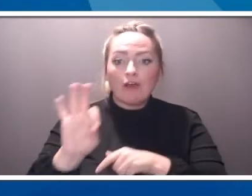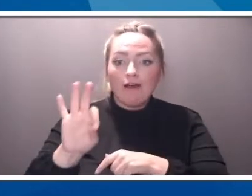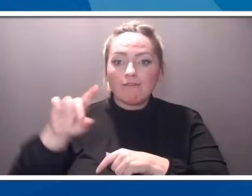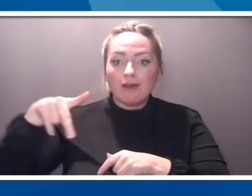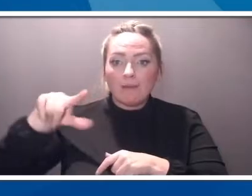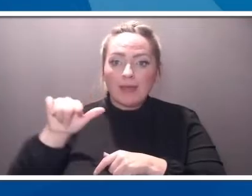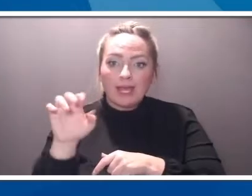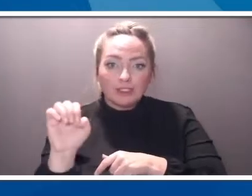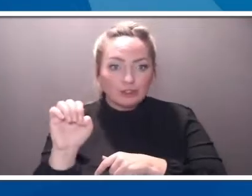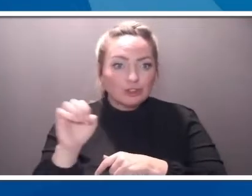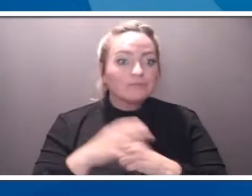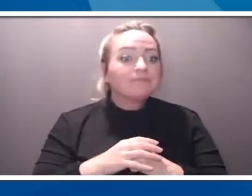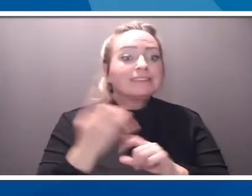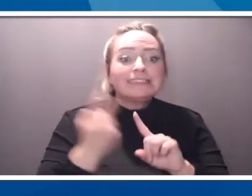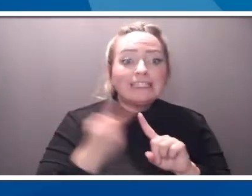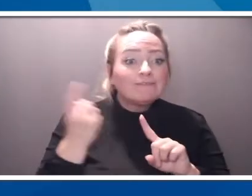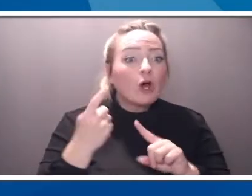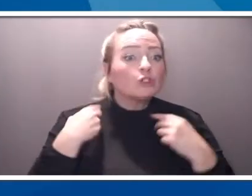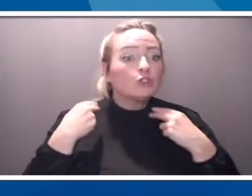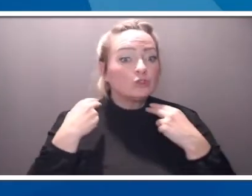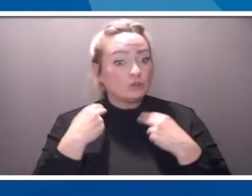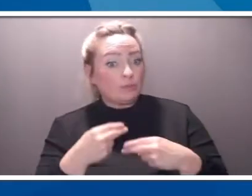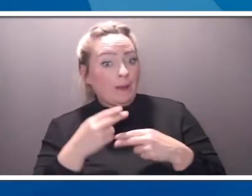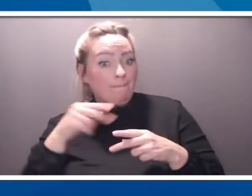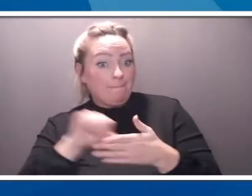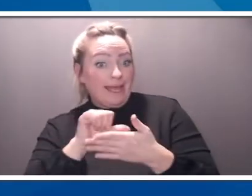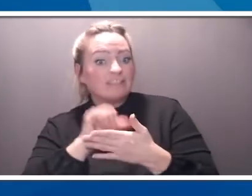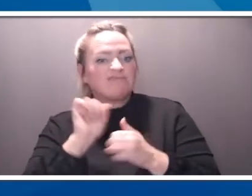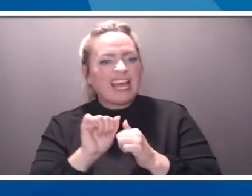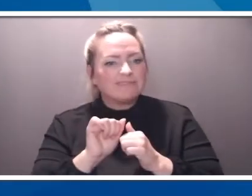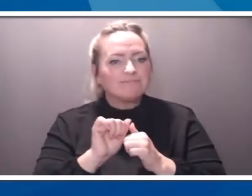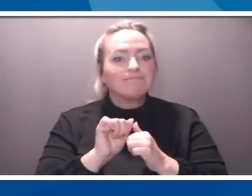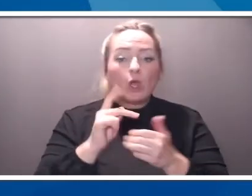311, language of page. The default human language